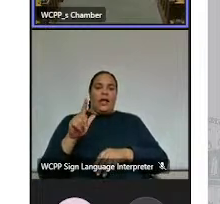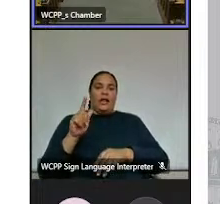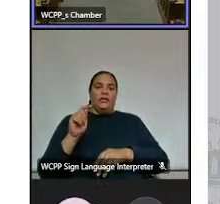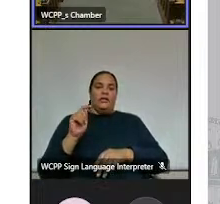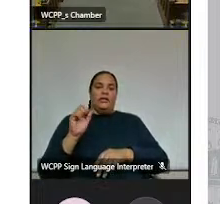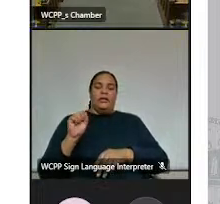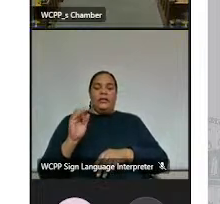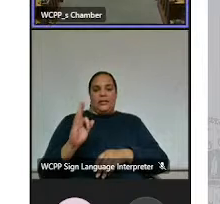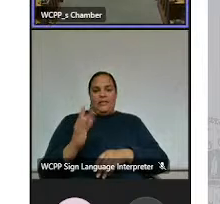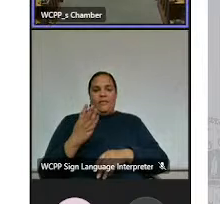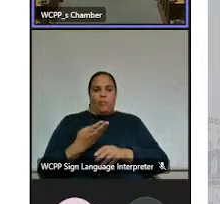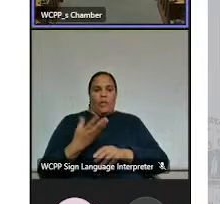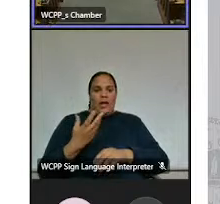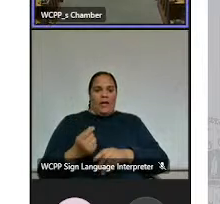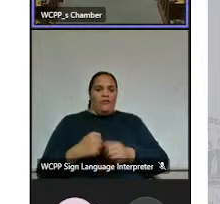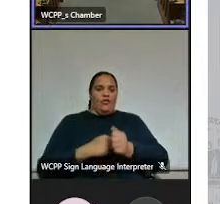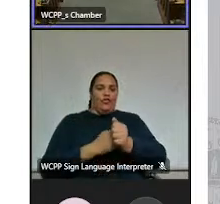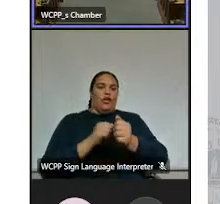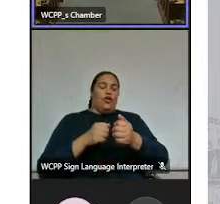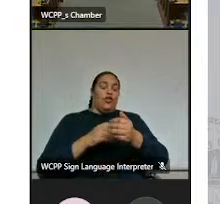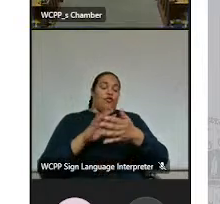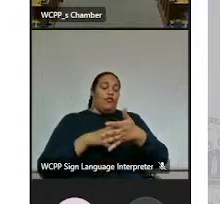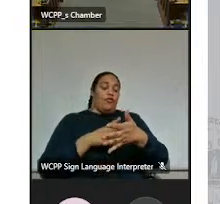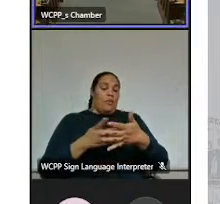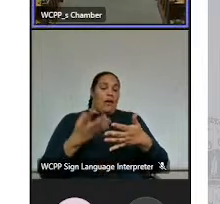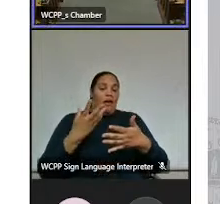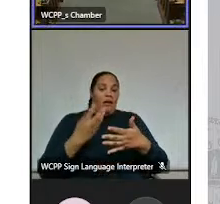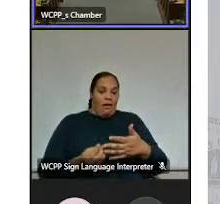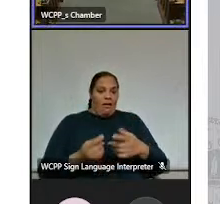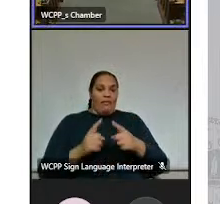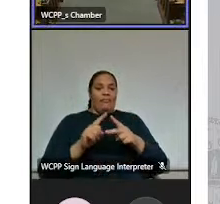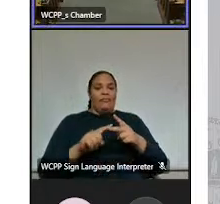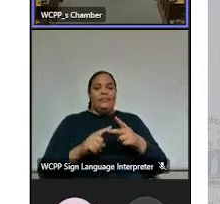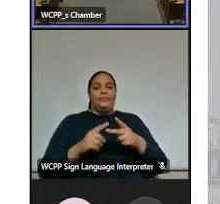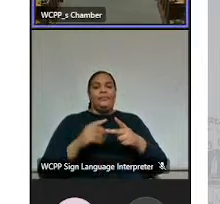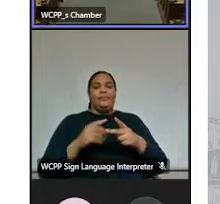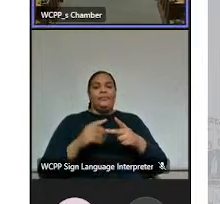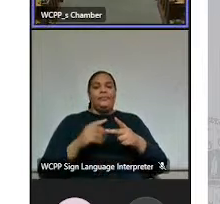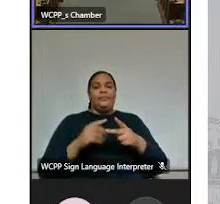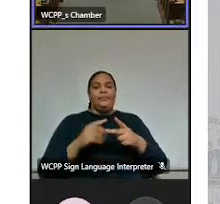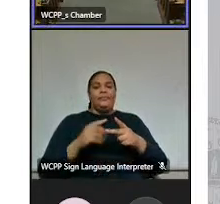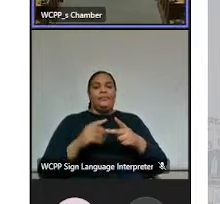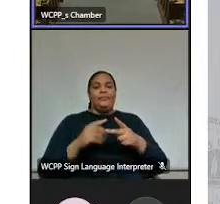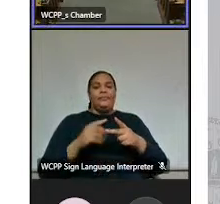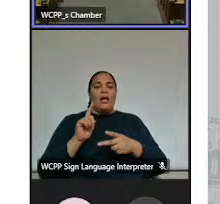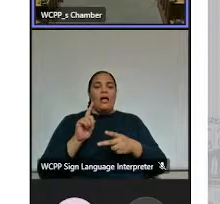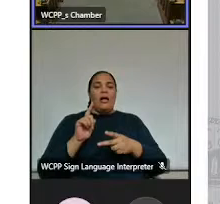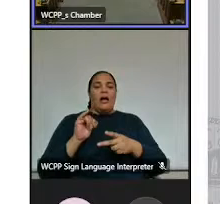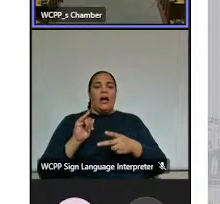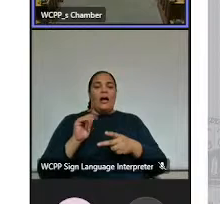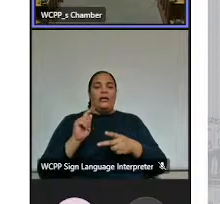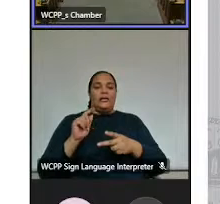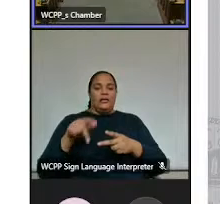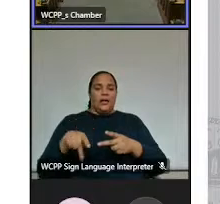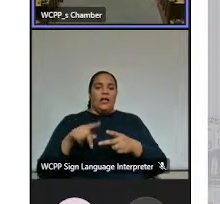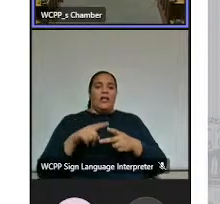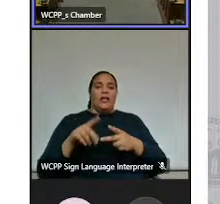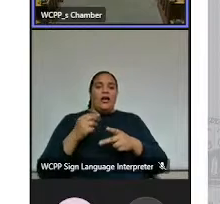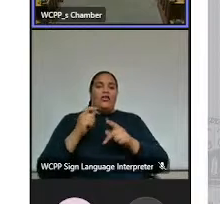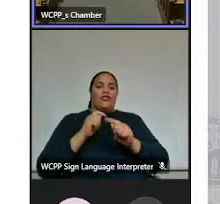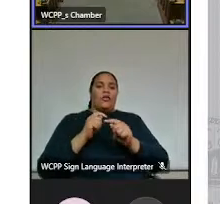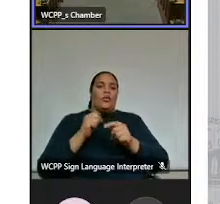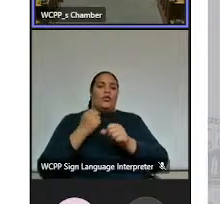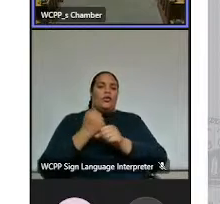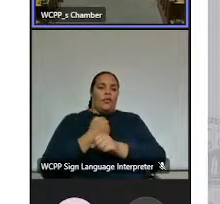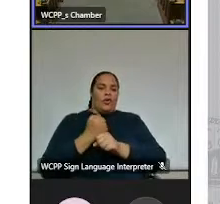transport strategic frameworks. We have within the NLTA also regulation of public transport operations